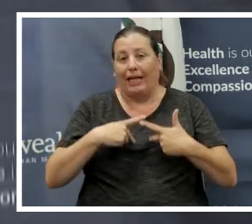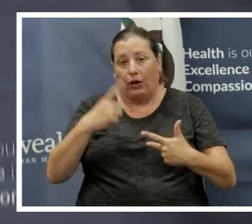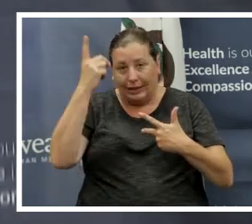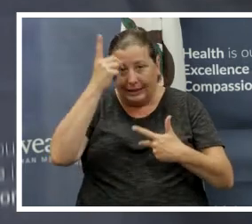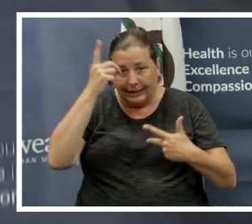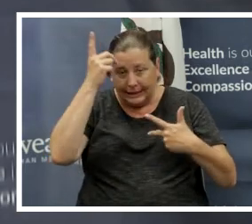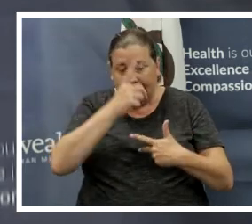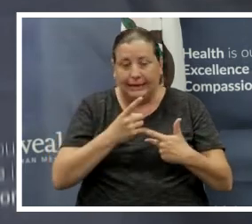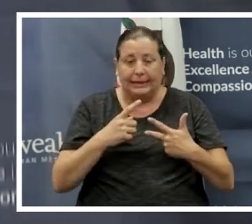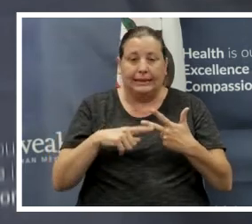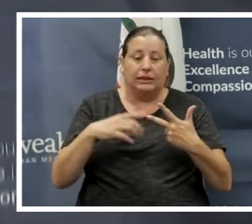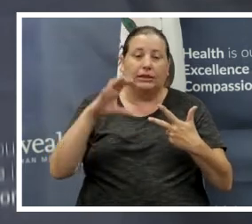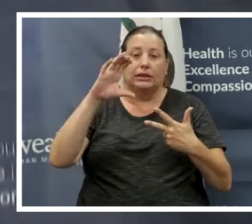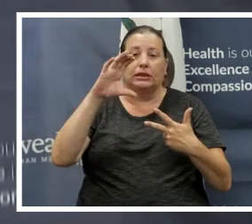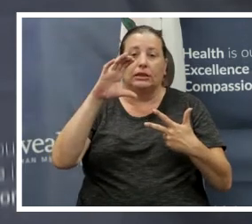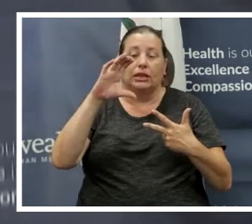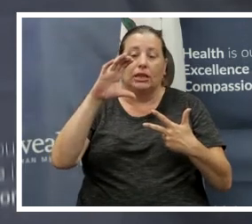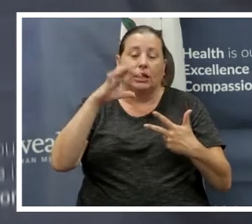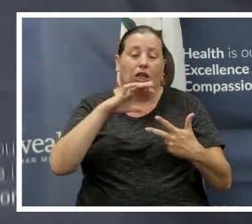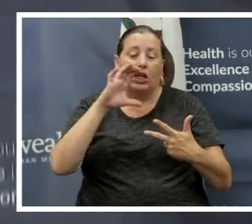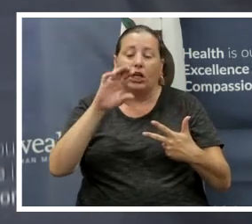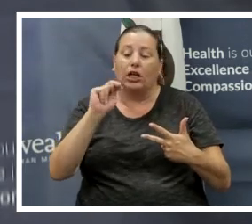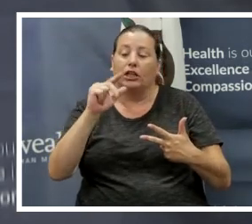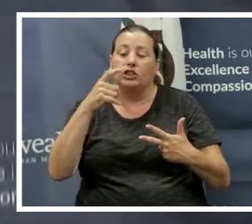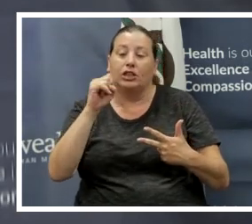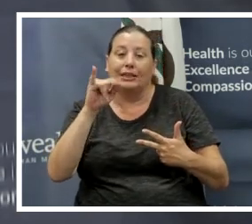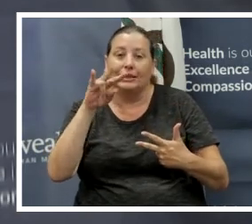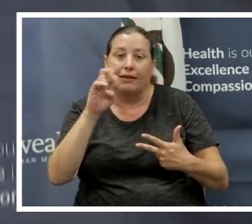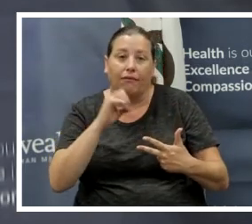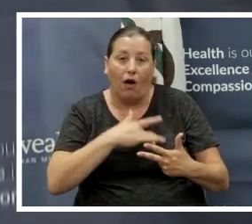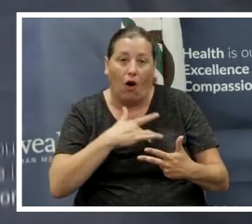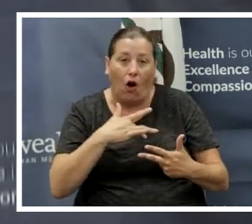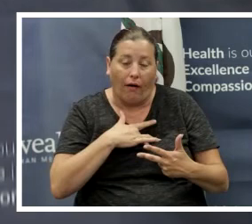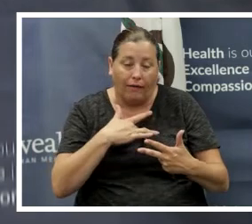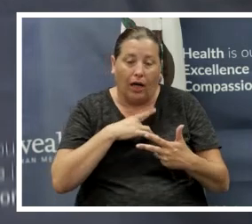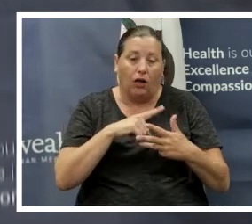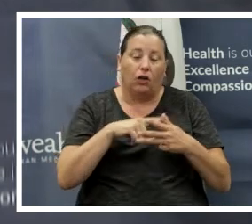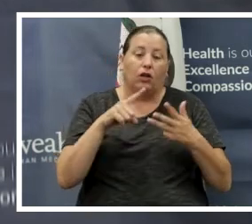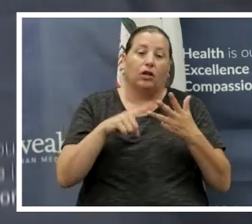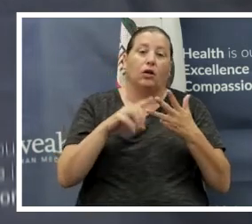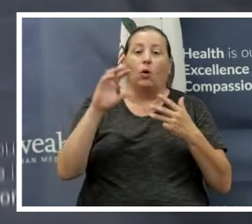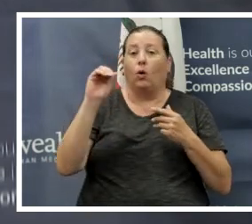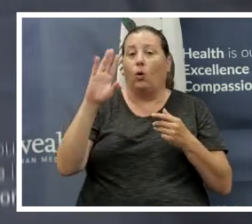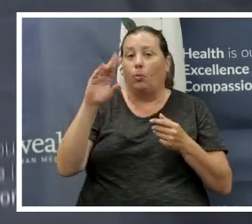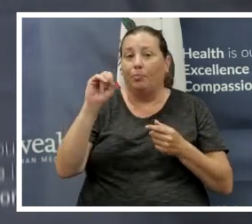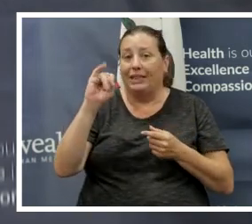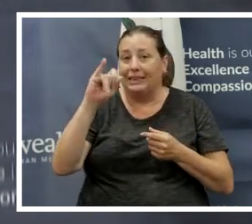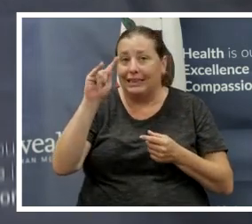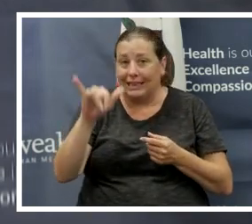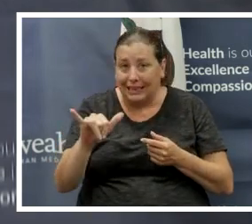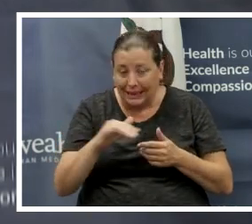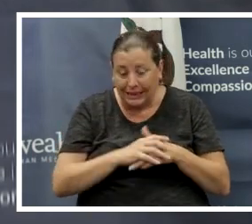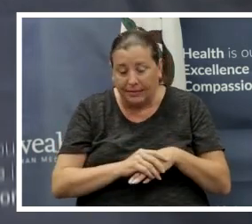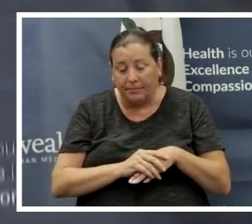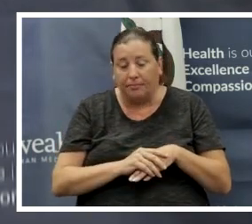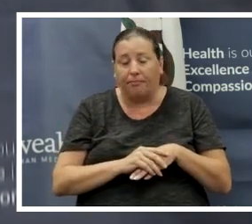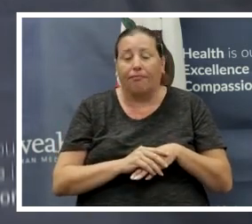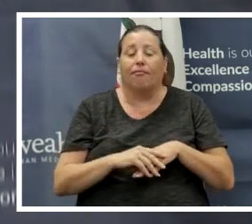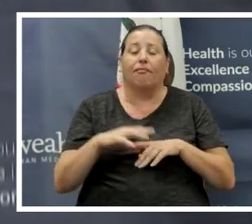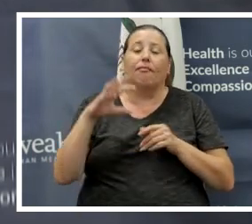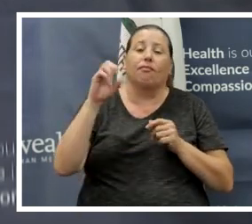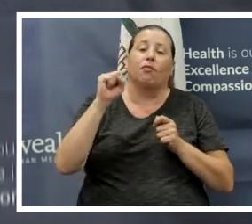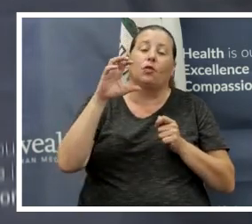heart failure, obesity is another common comorbidity that we see. So